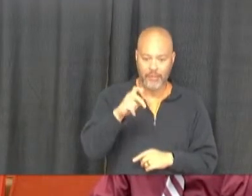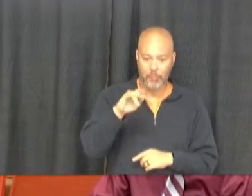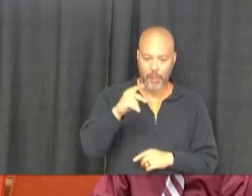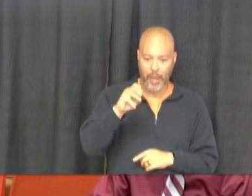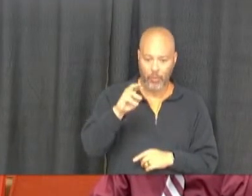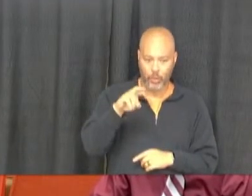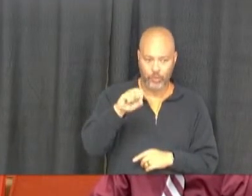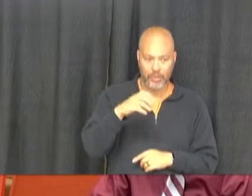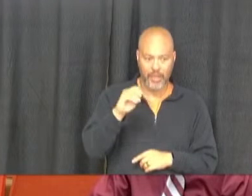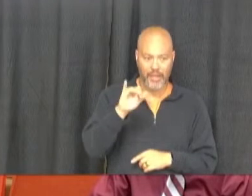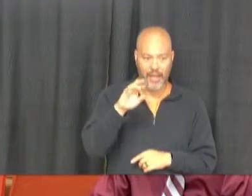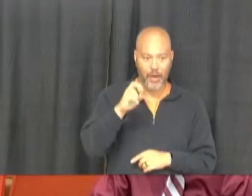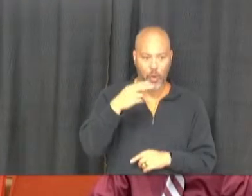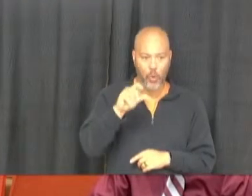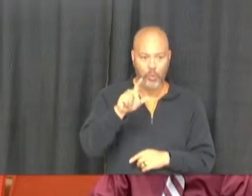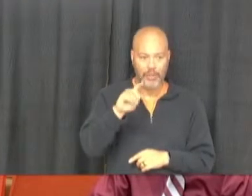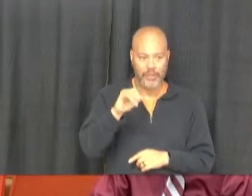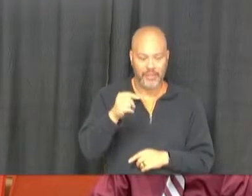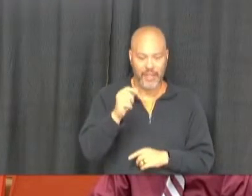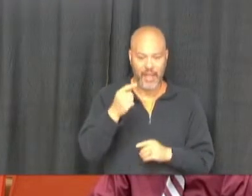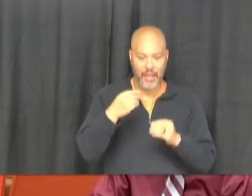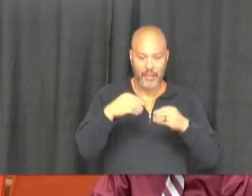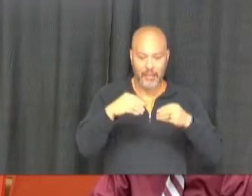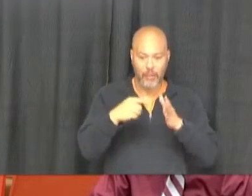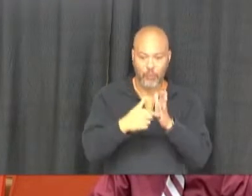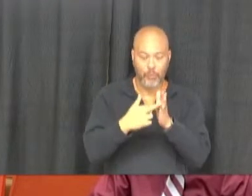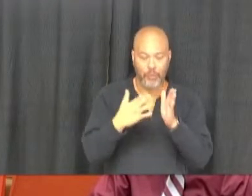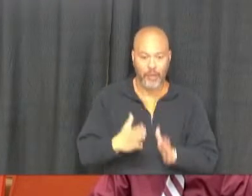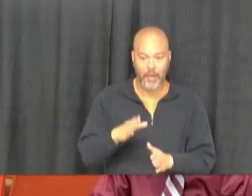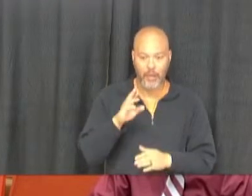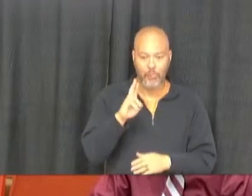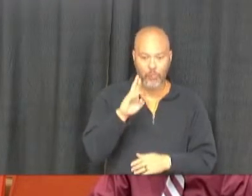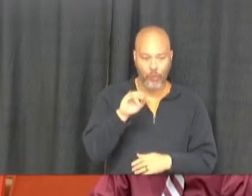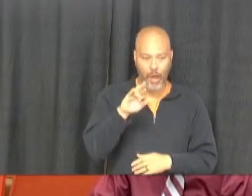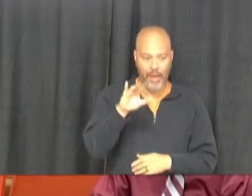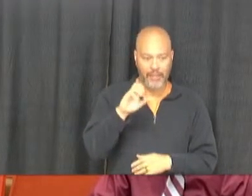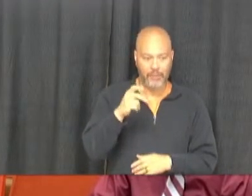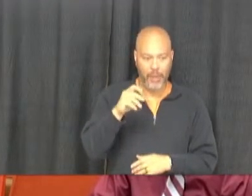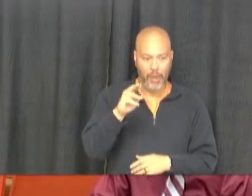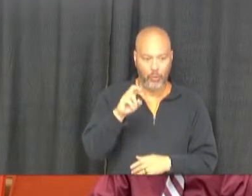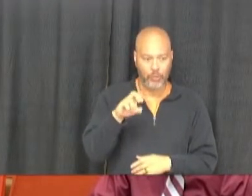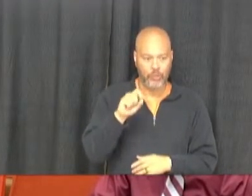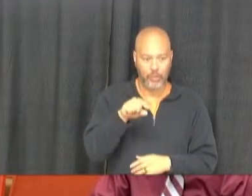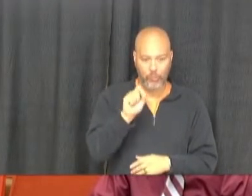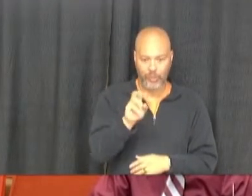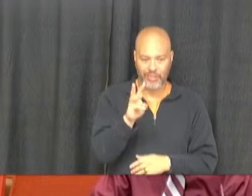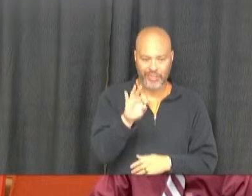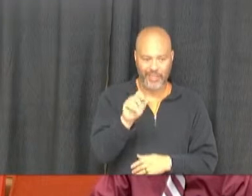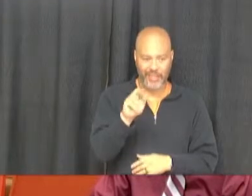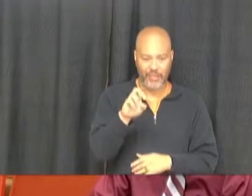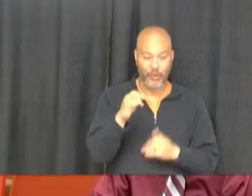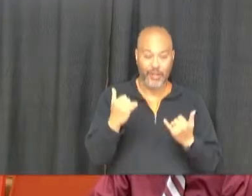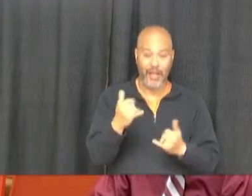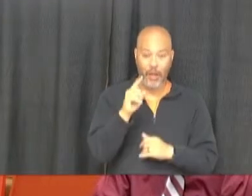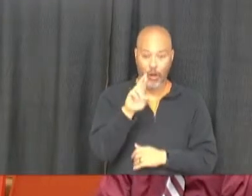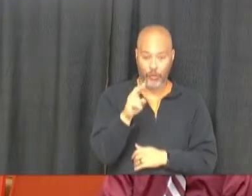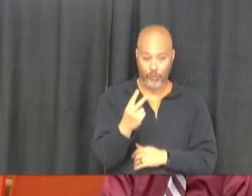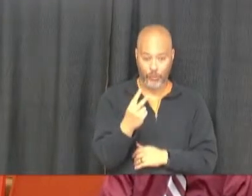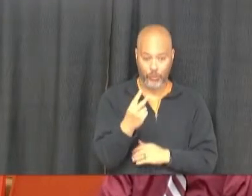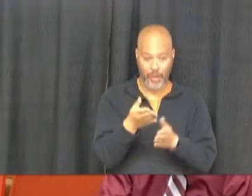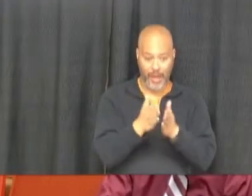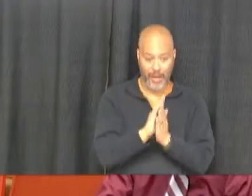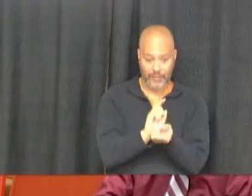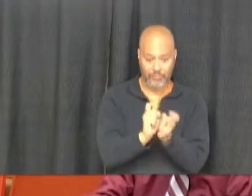Powers and Iyer Holdings. Agent is Bryce Powers. This is 0.69 acres, currently zoned R2